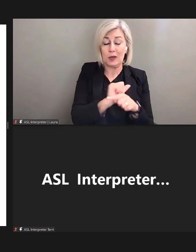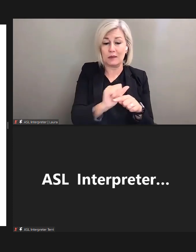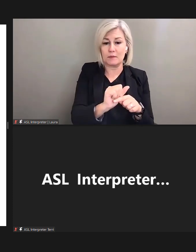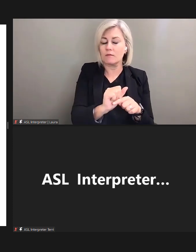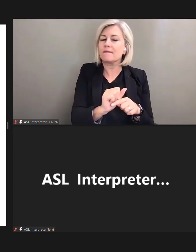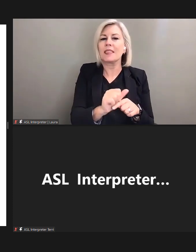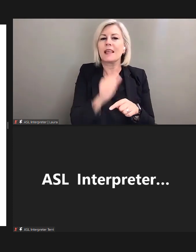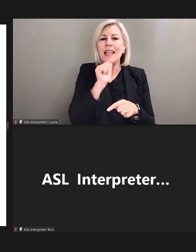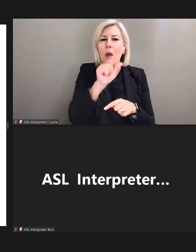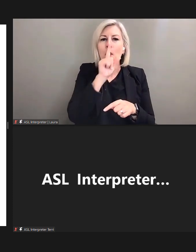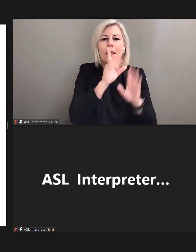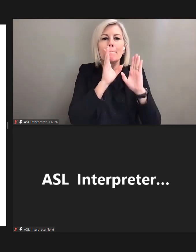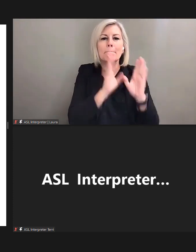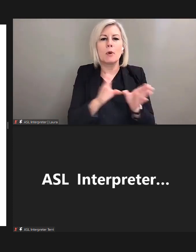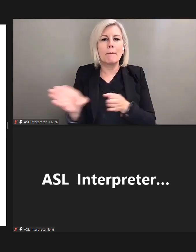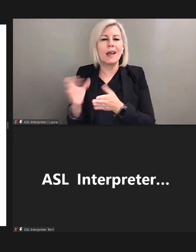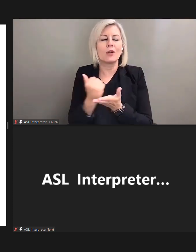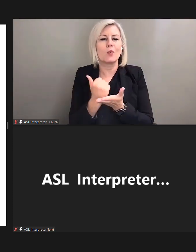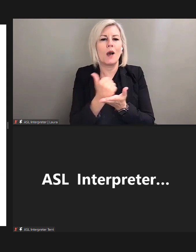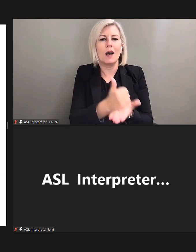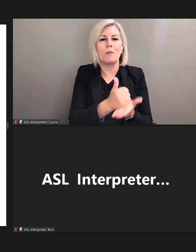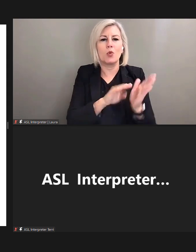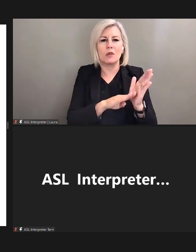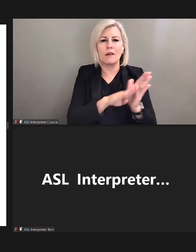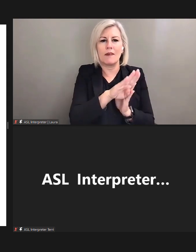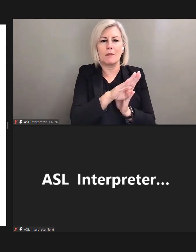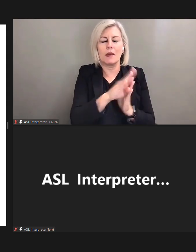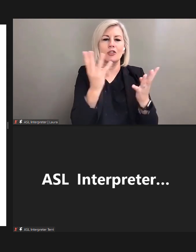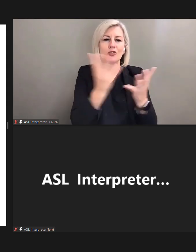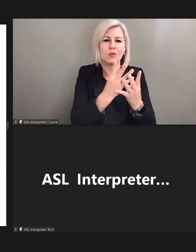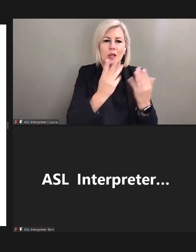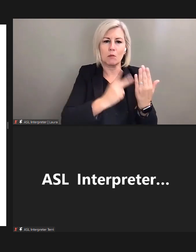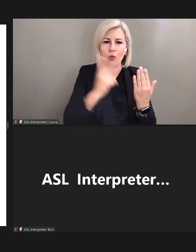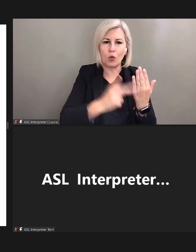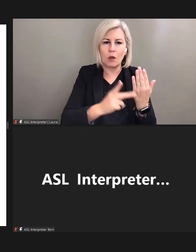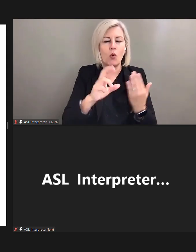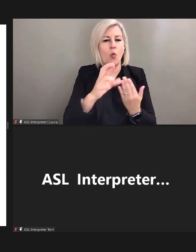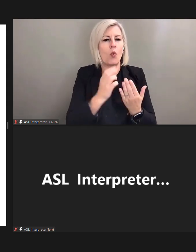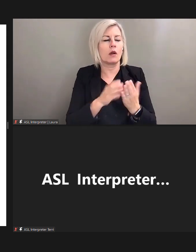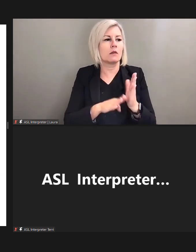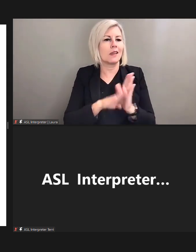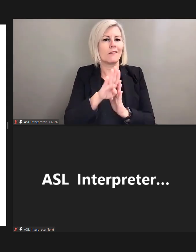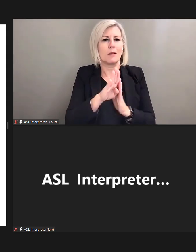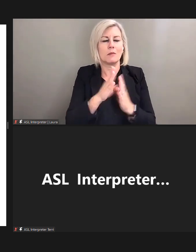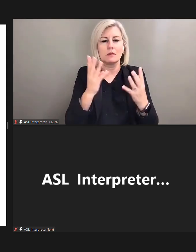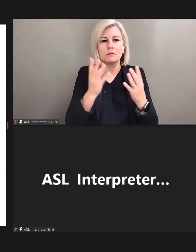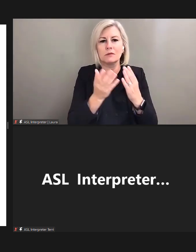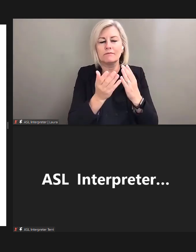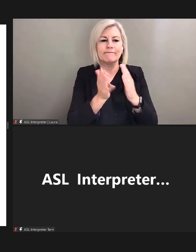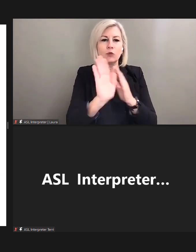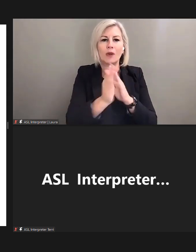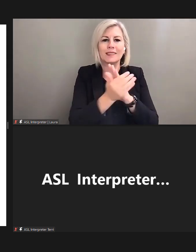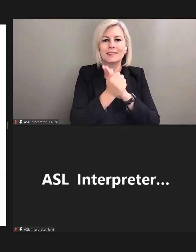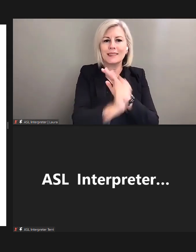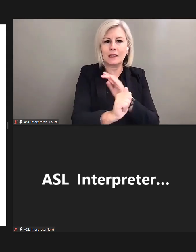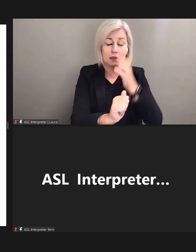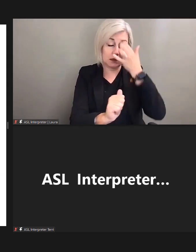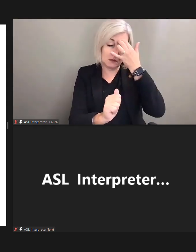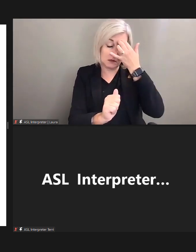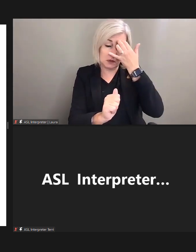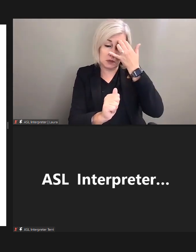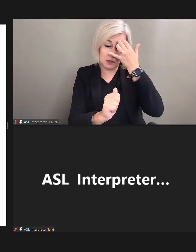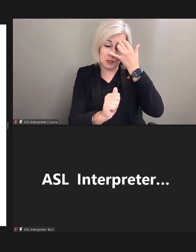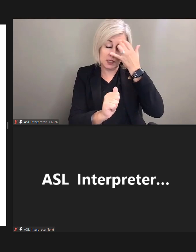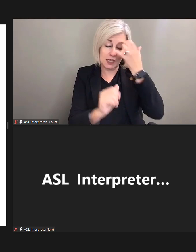not really prepared to help you develop a screening program or to develop screening skills. It's kind of